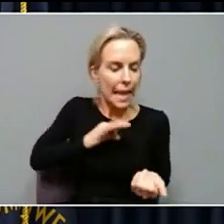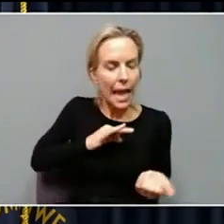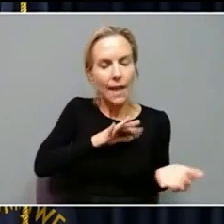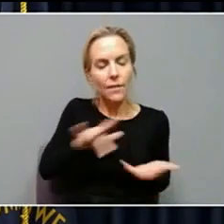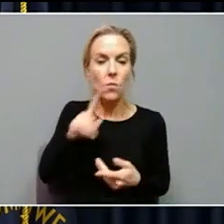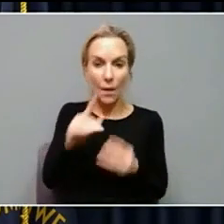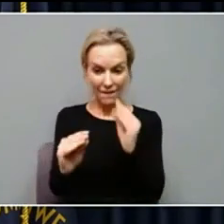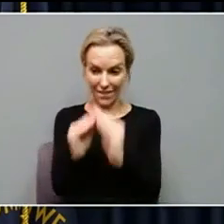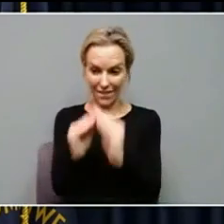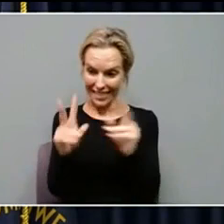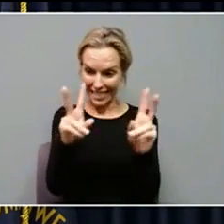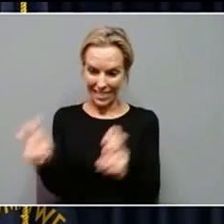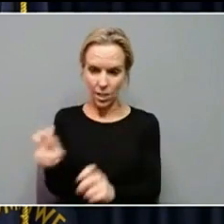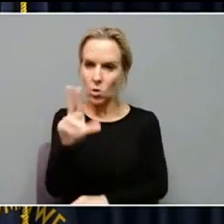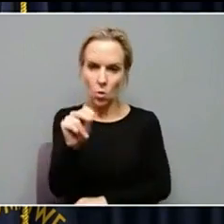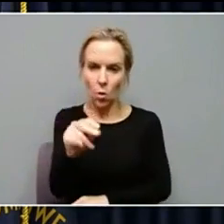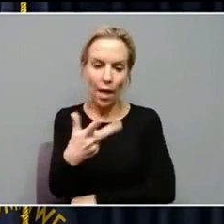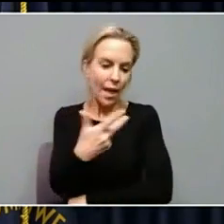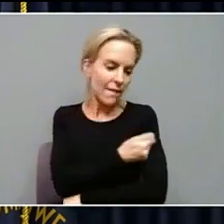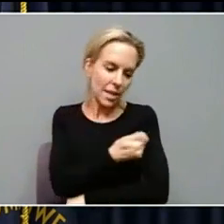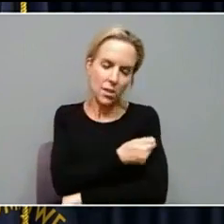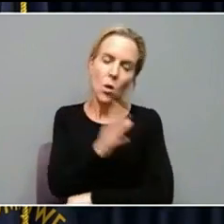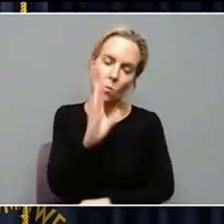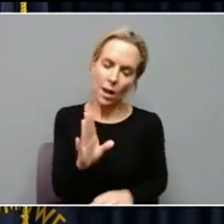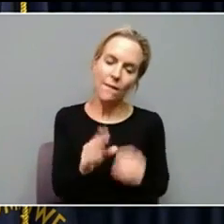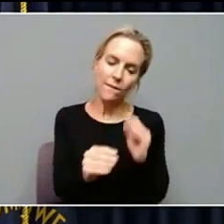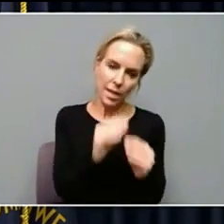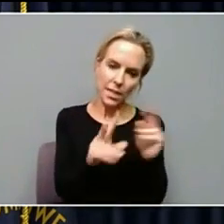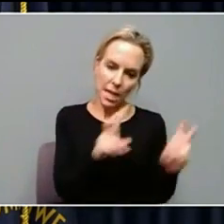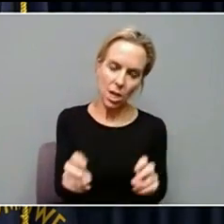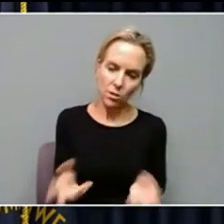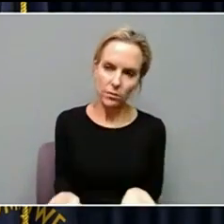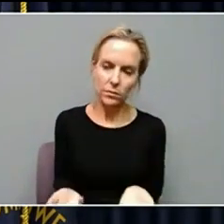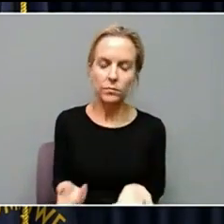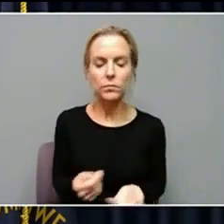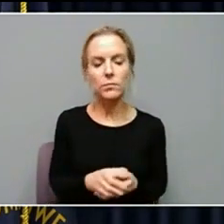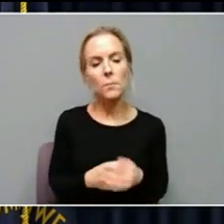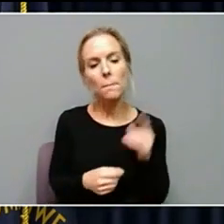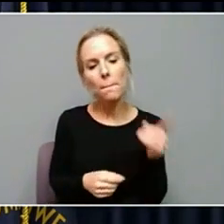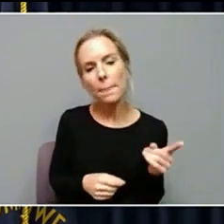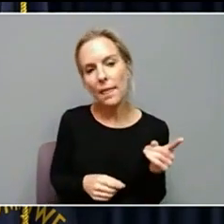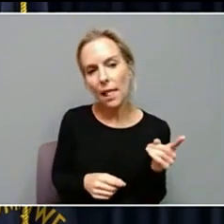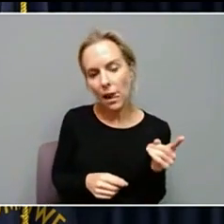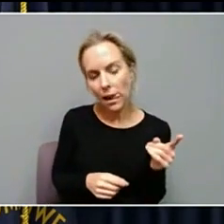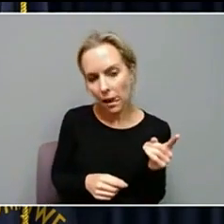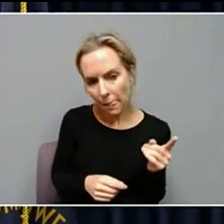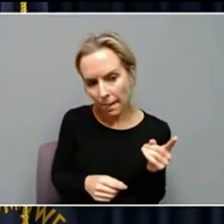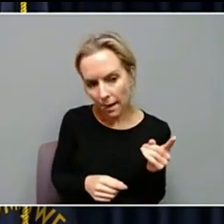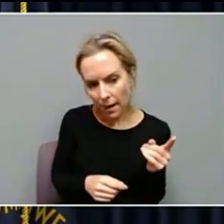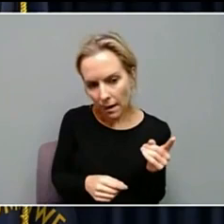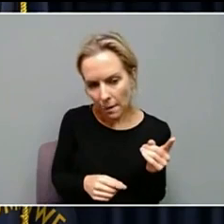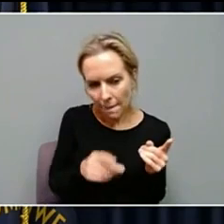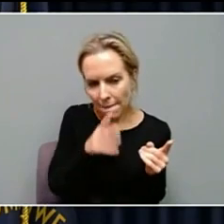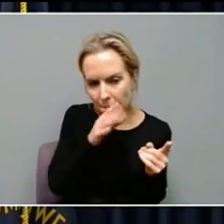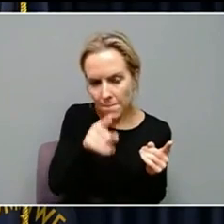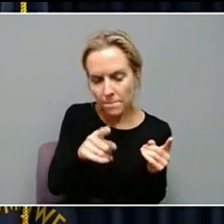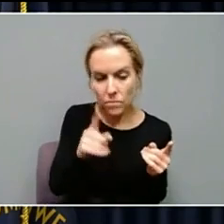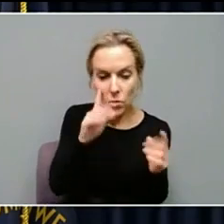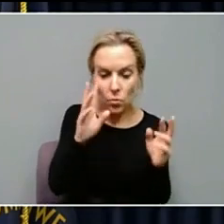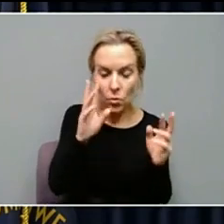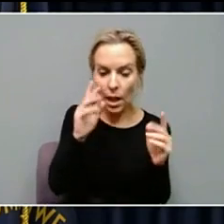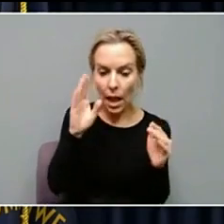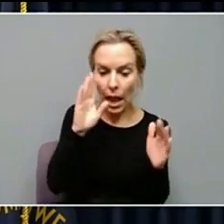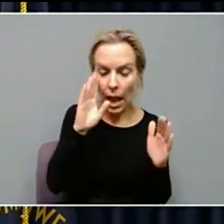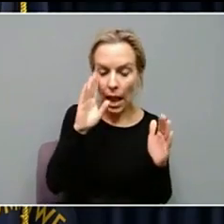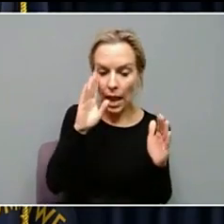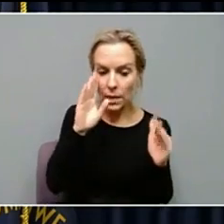issue. Vaccinations is the only thing that will. And the National Guard, they're on call until at least December. I mean, are you anticipating the situation